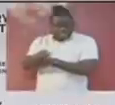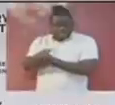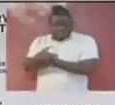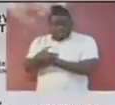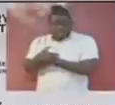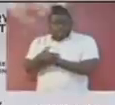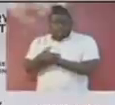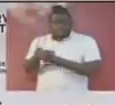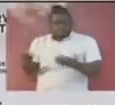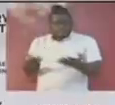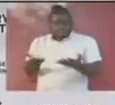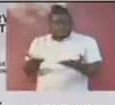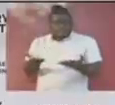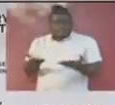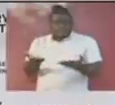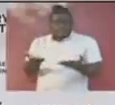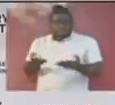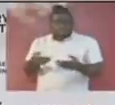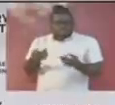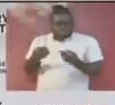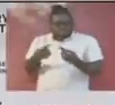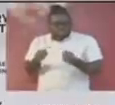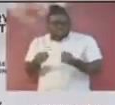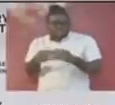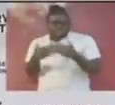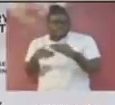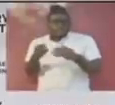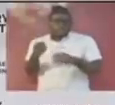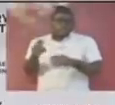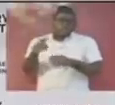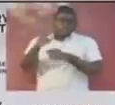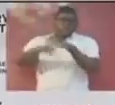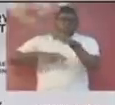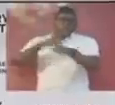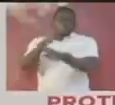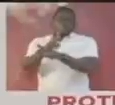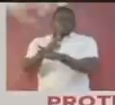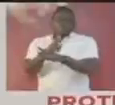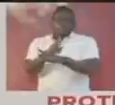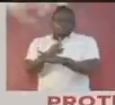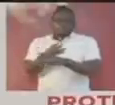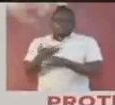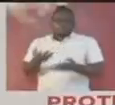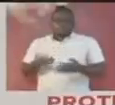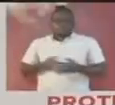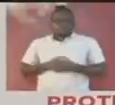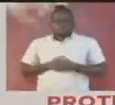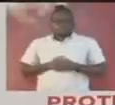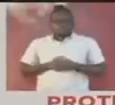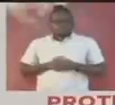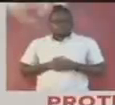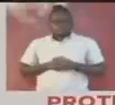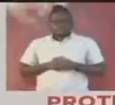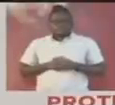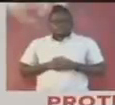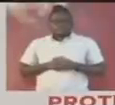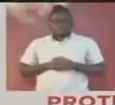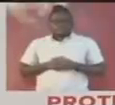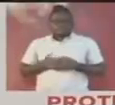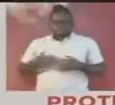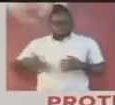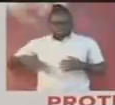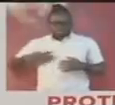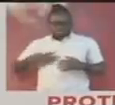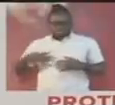I'll take the first question on football. The Chief Medical Officer is in contact and in discussions with the